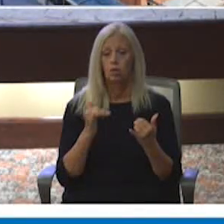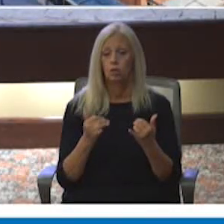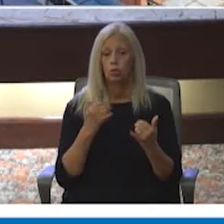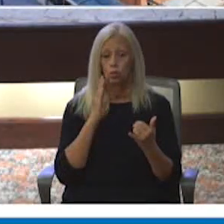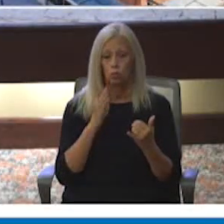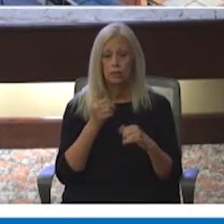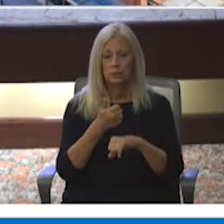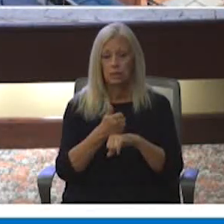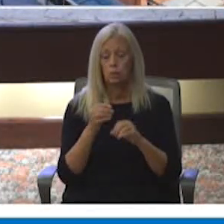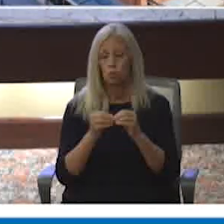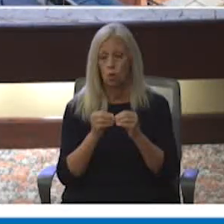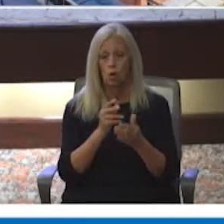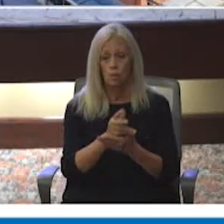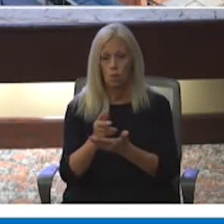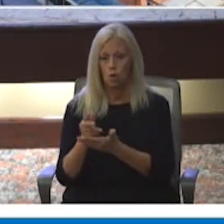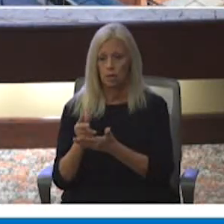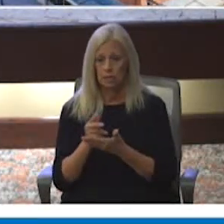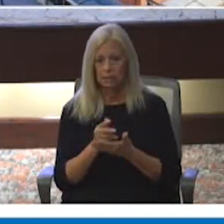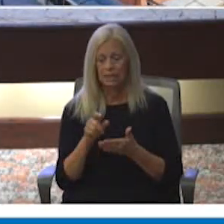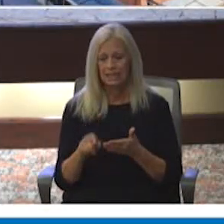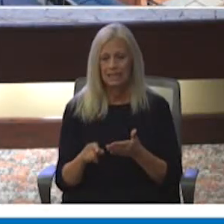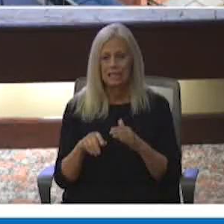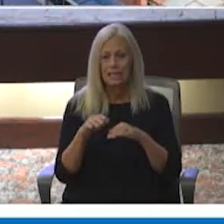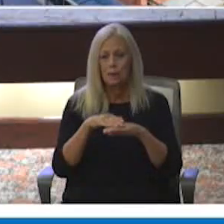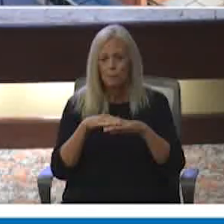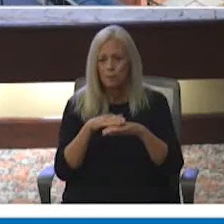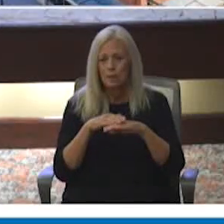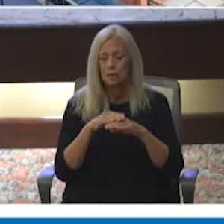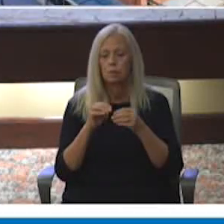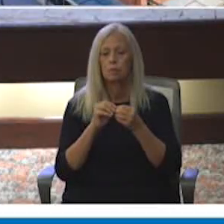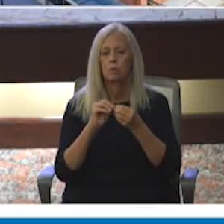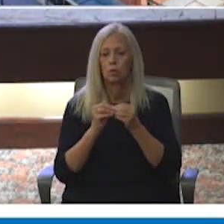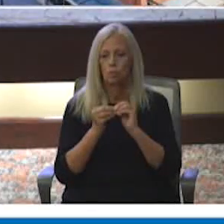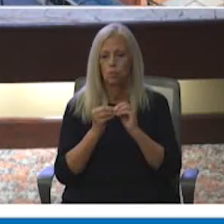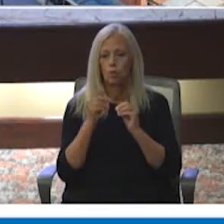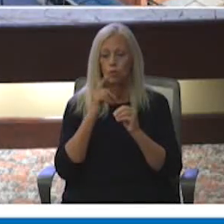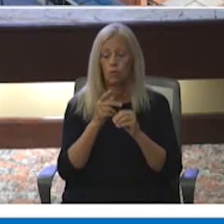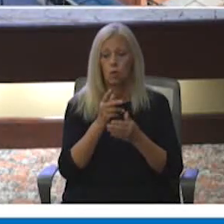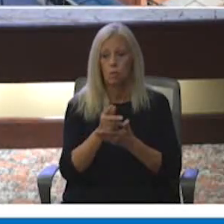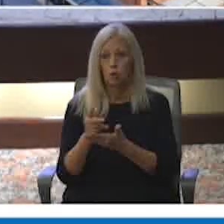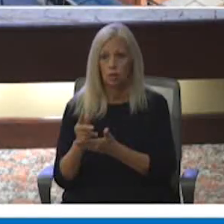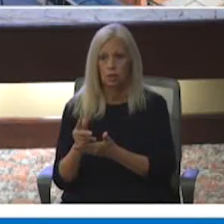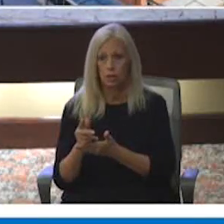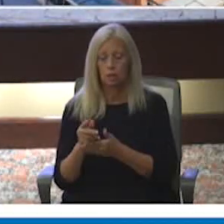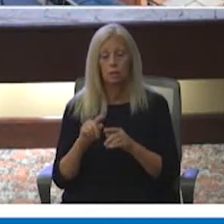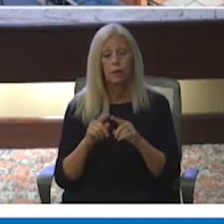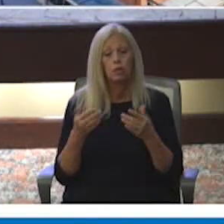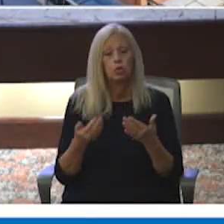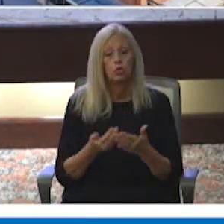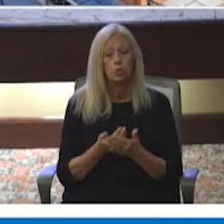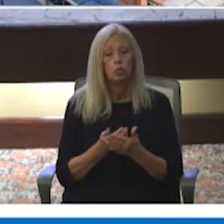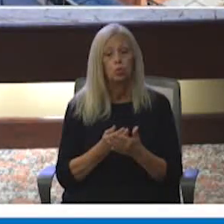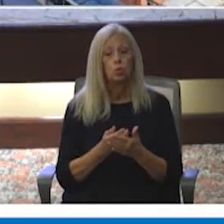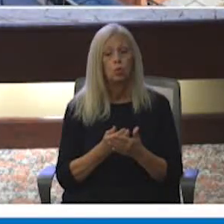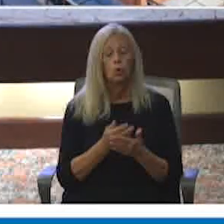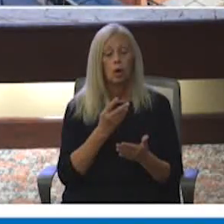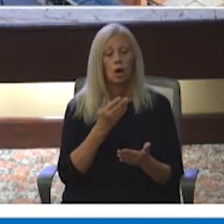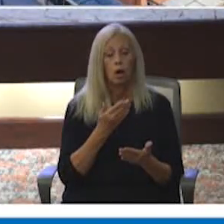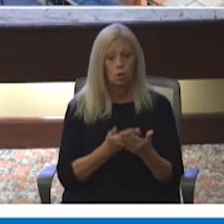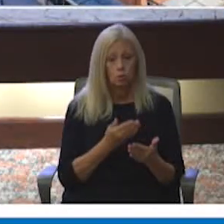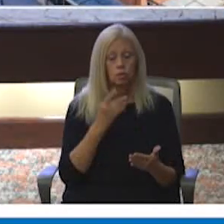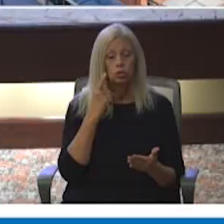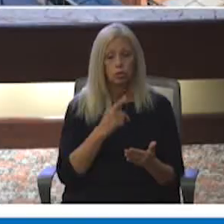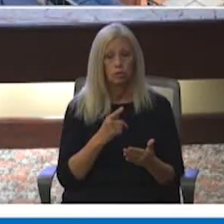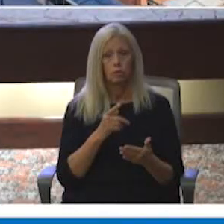downtown. You've got to meet a minimum number of parking requirements. But there's also a new authorization for a fee in lieu. And so